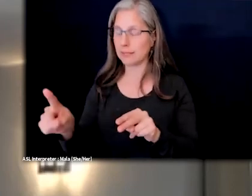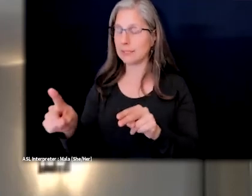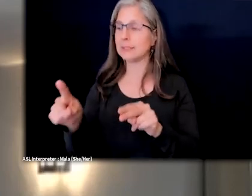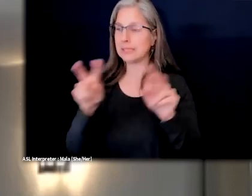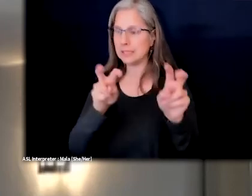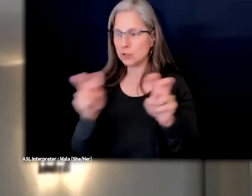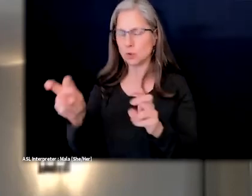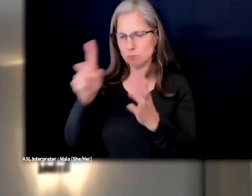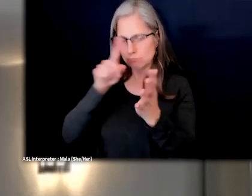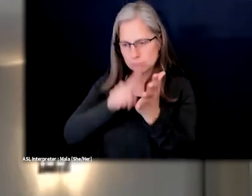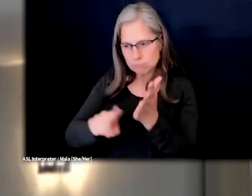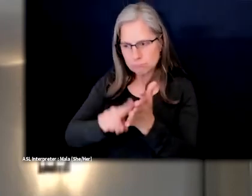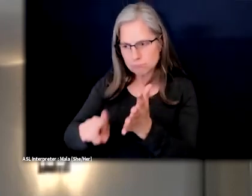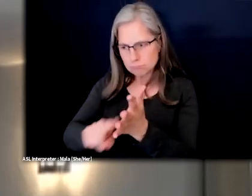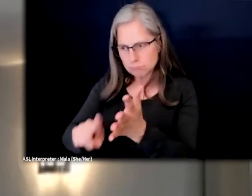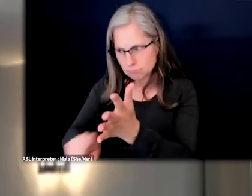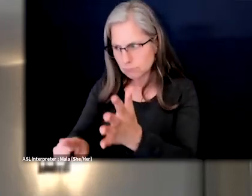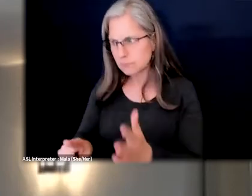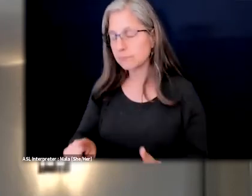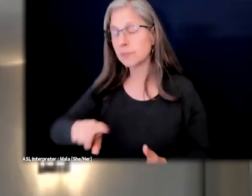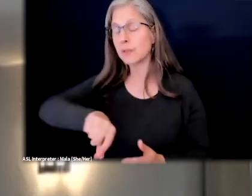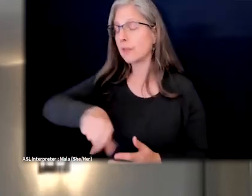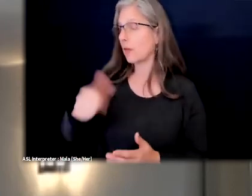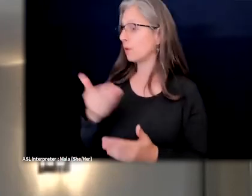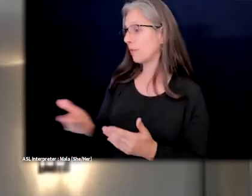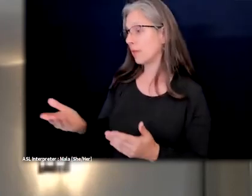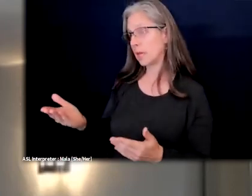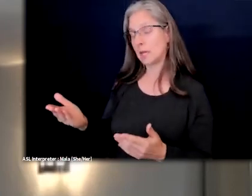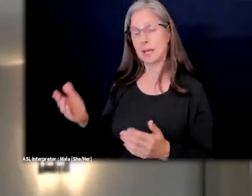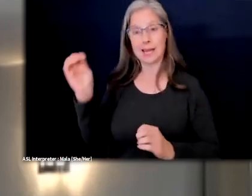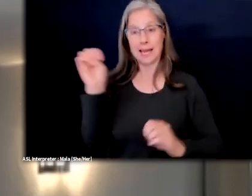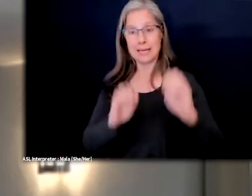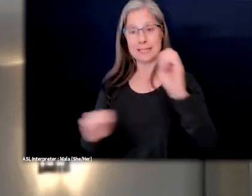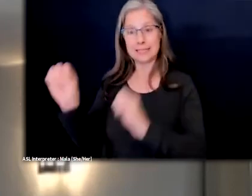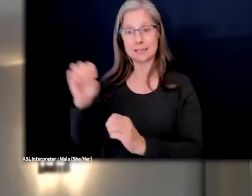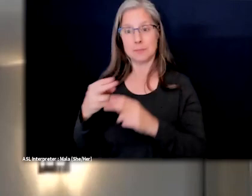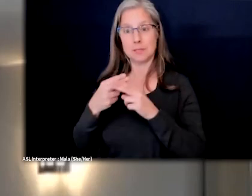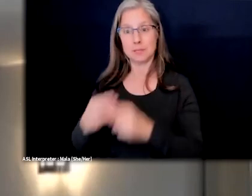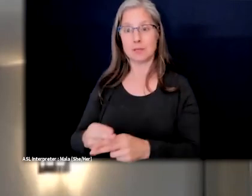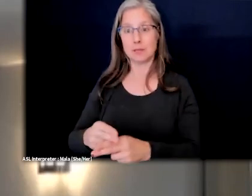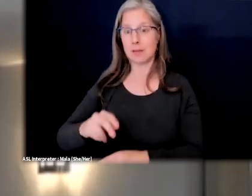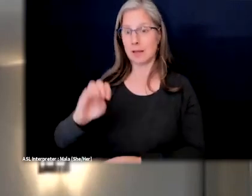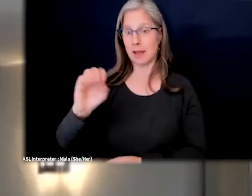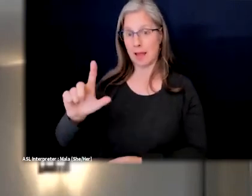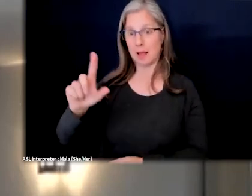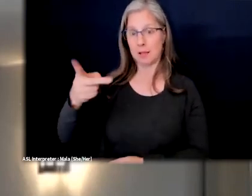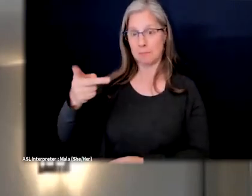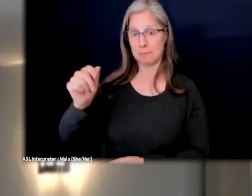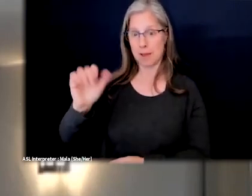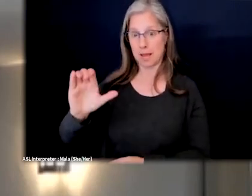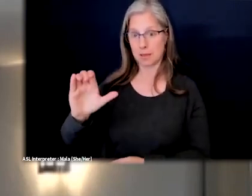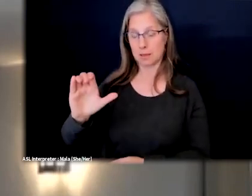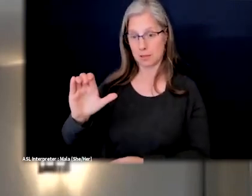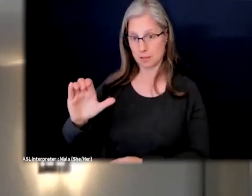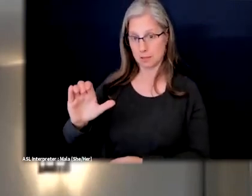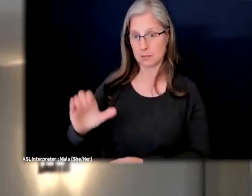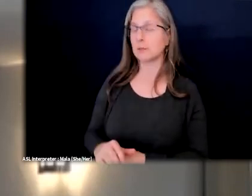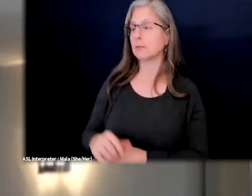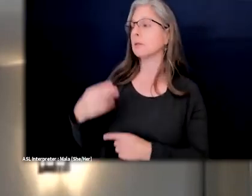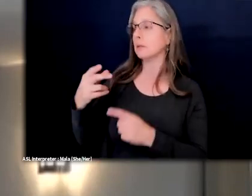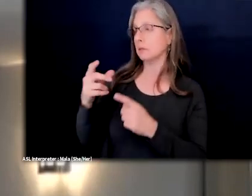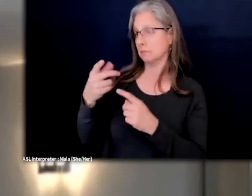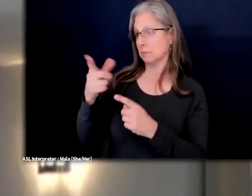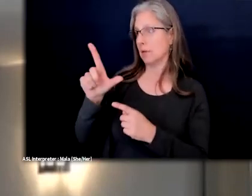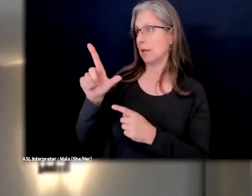explaining further. The other thing is there's an assessment called the LPAC, which Mrs. Larios Horton explained